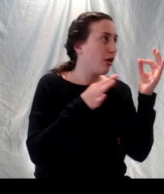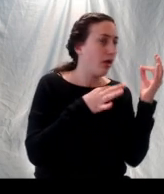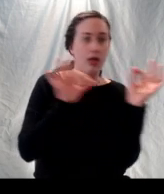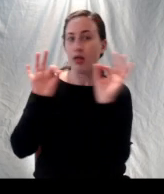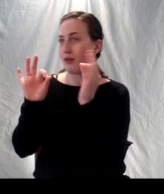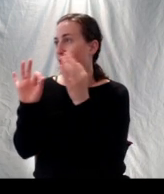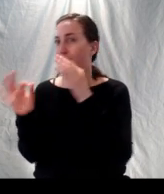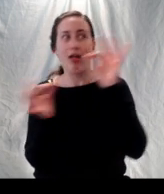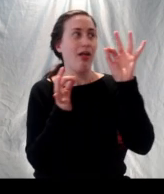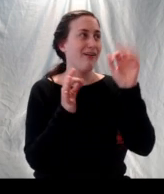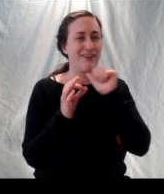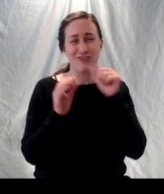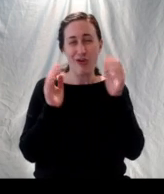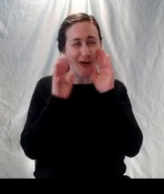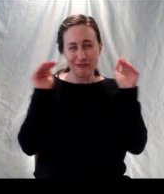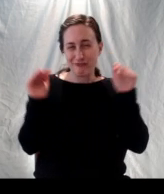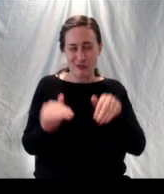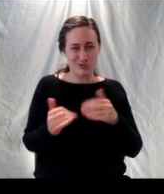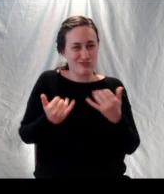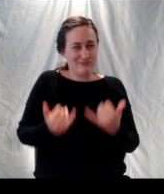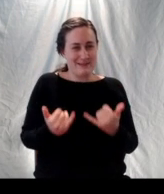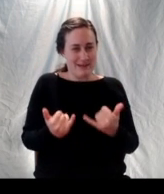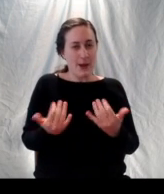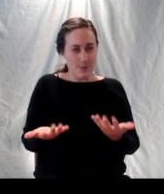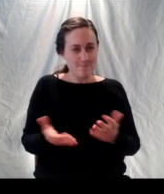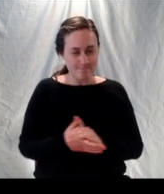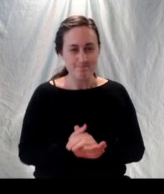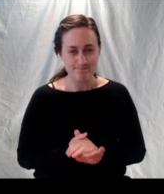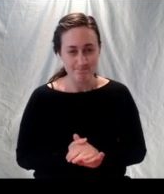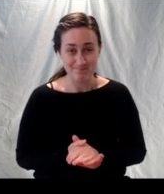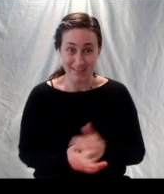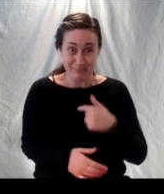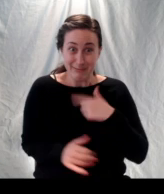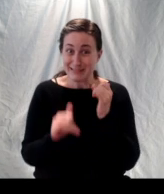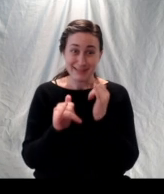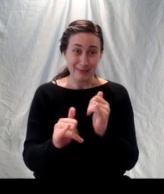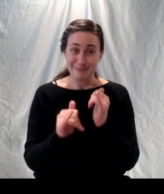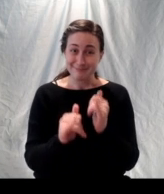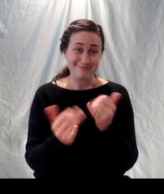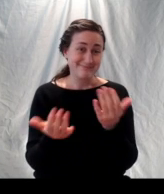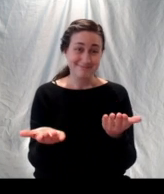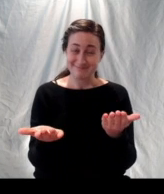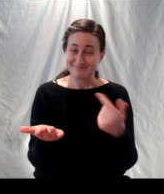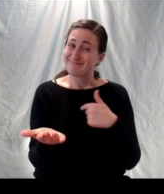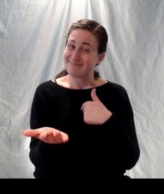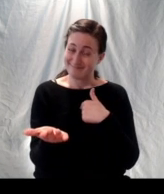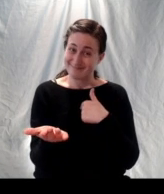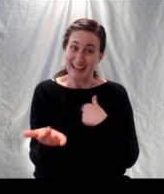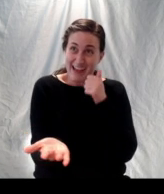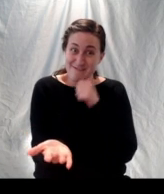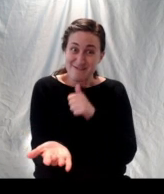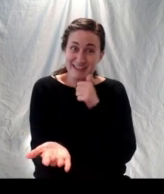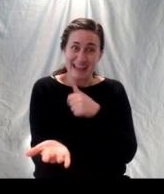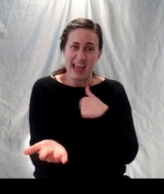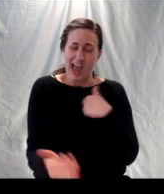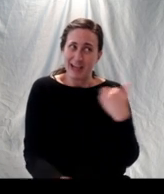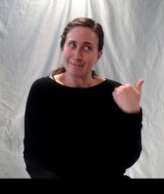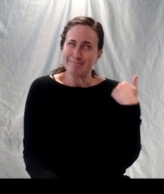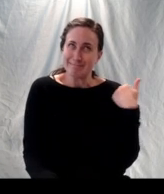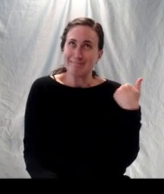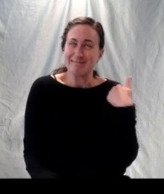include myself in this. I have to remind myself to be mindful all of the time. So I'm going to share today with you a